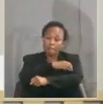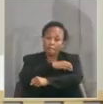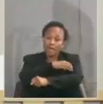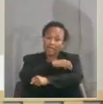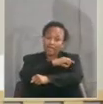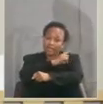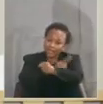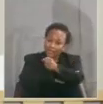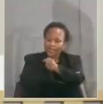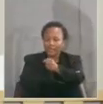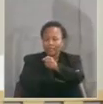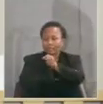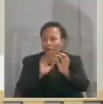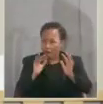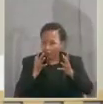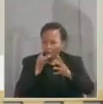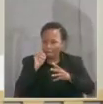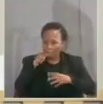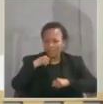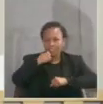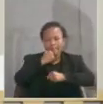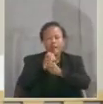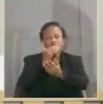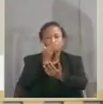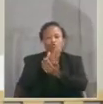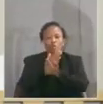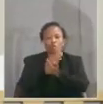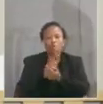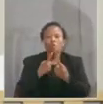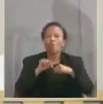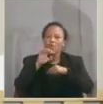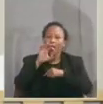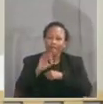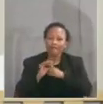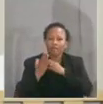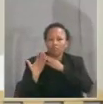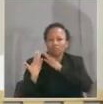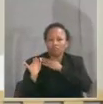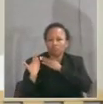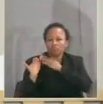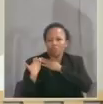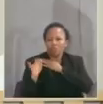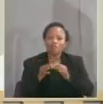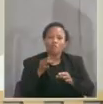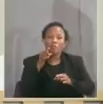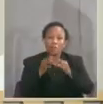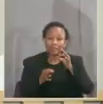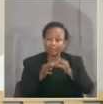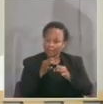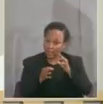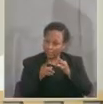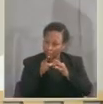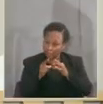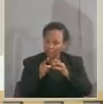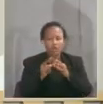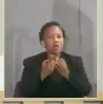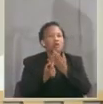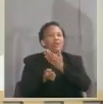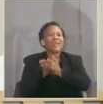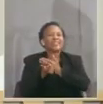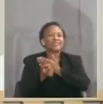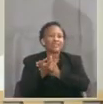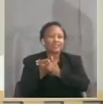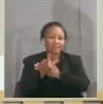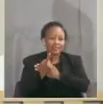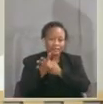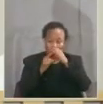is accountability for these politically motivated incidents. The IMC then